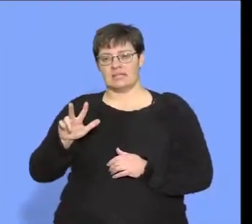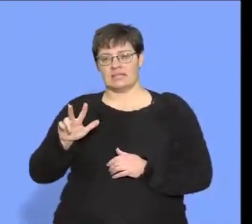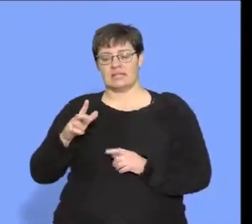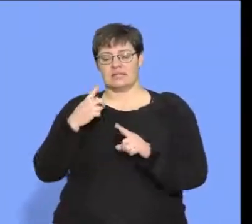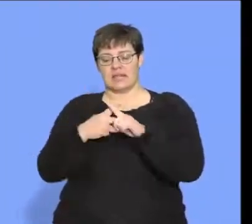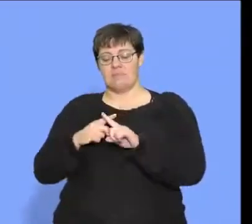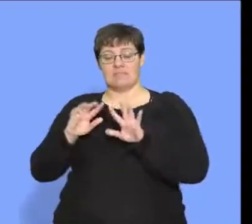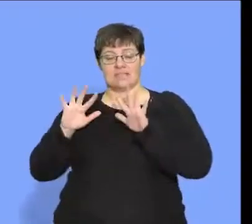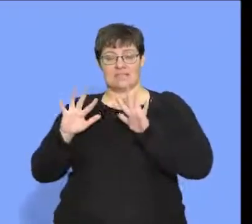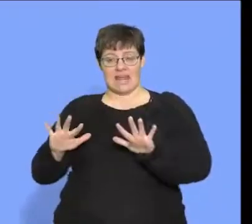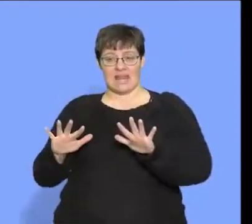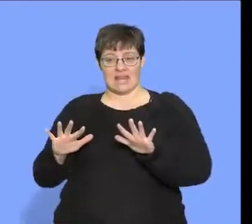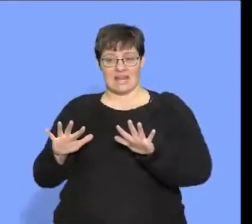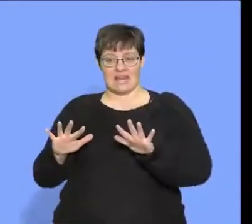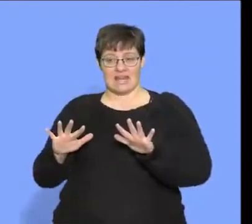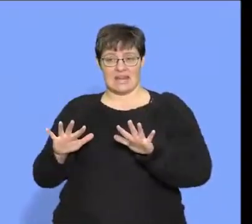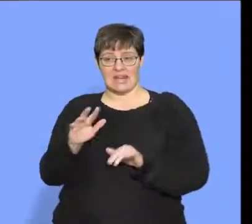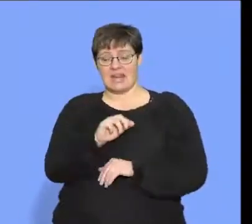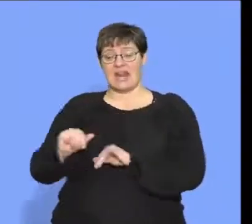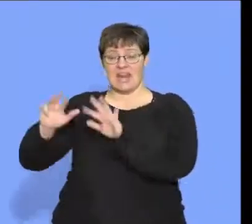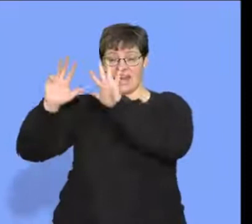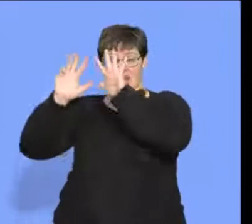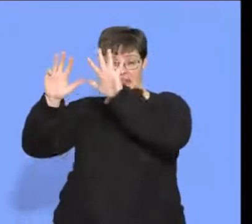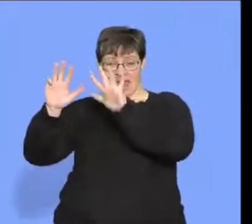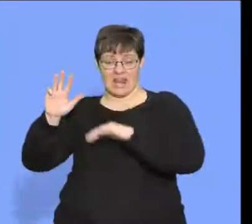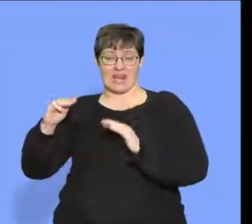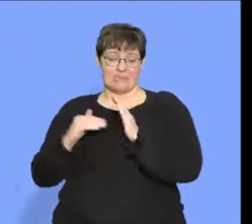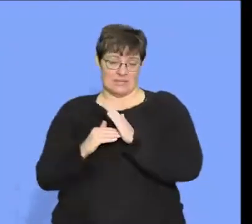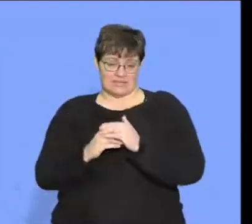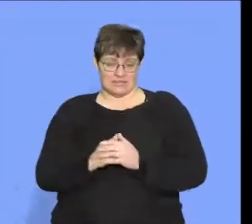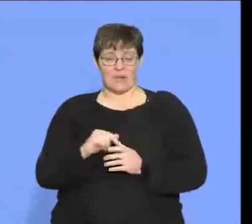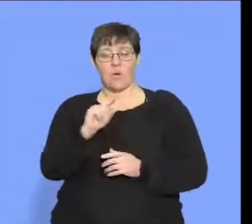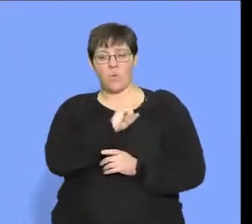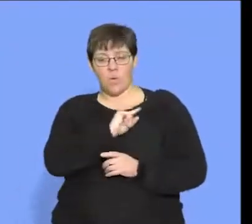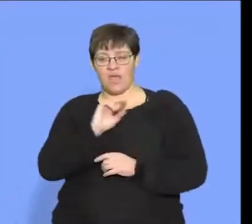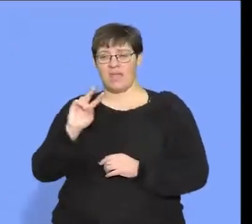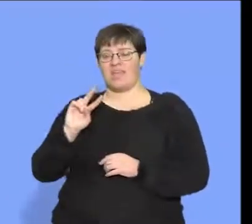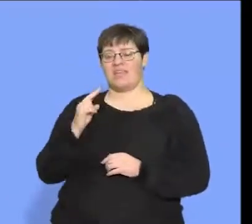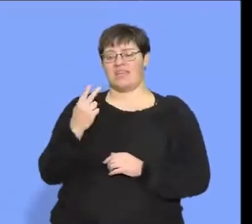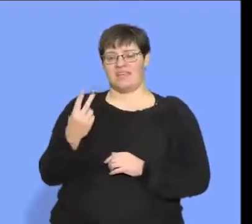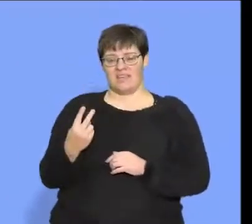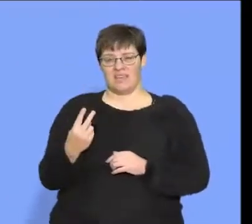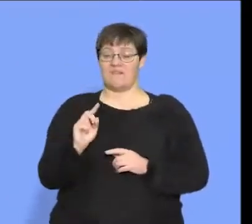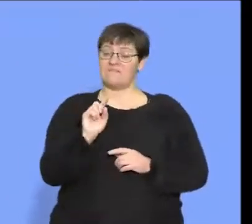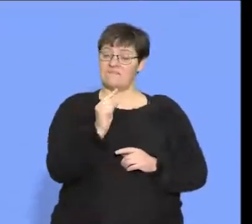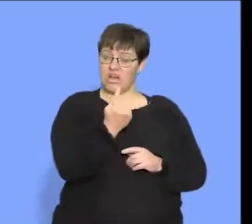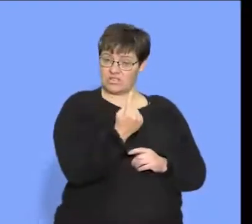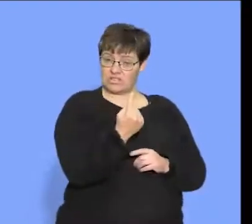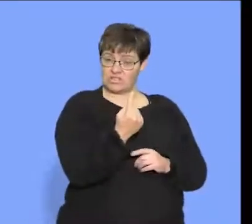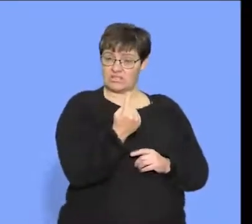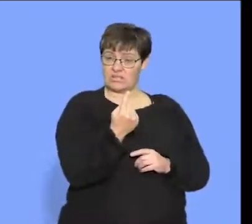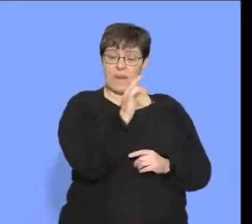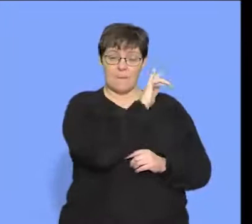150.38 times 10 to the power of 9 meters, because we are converting